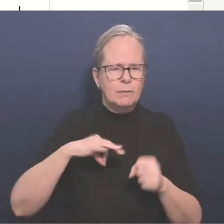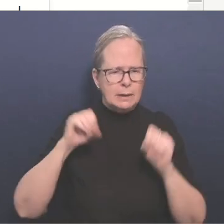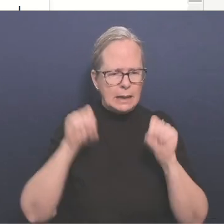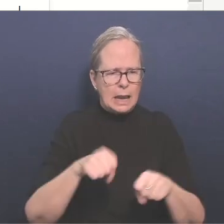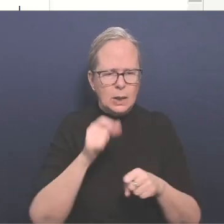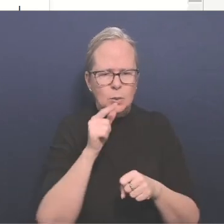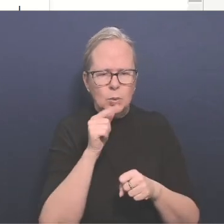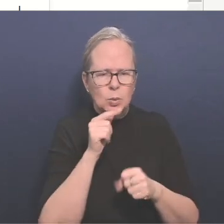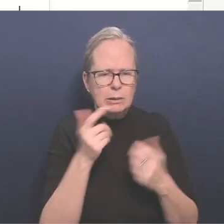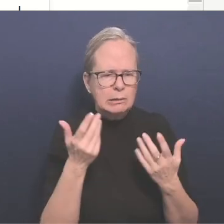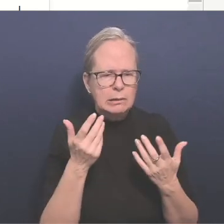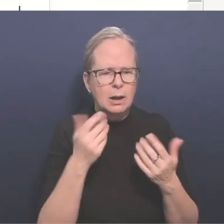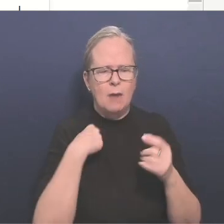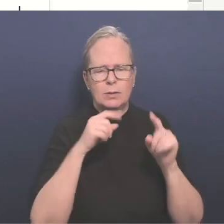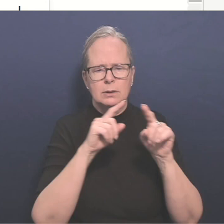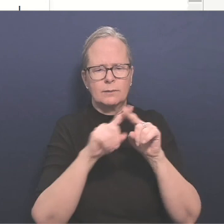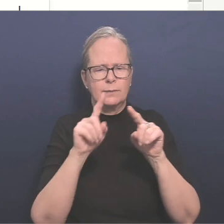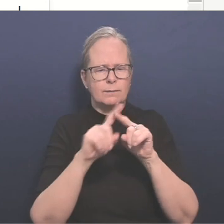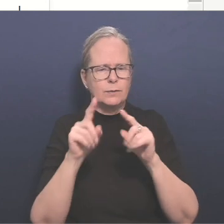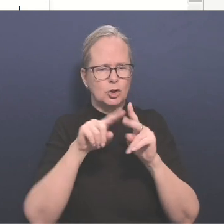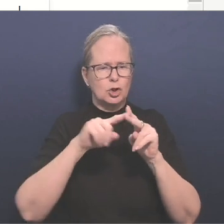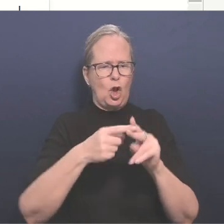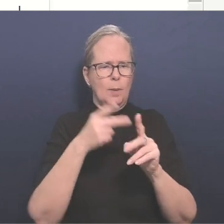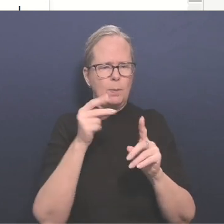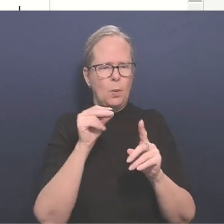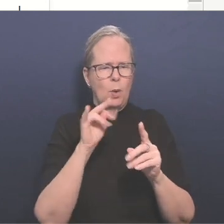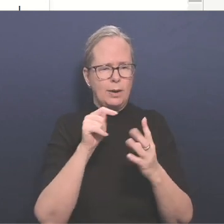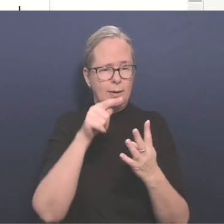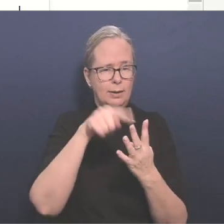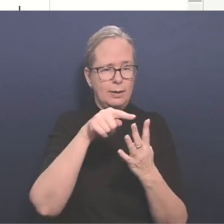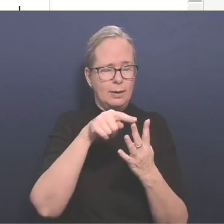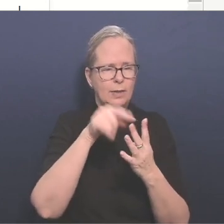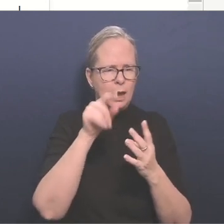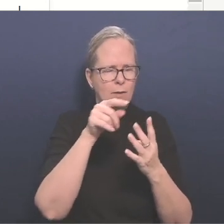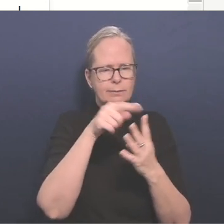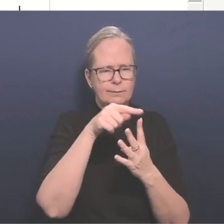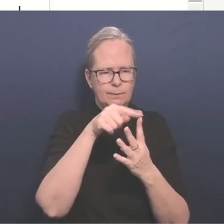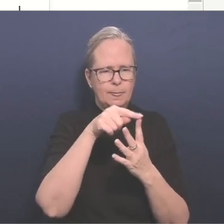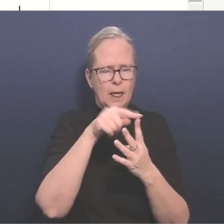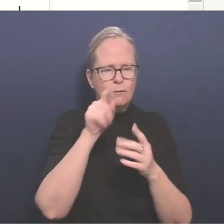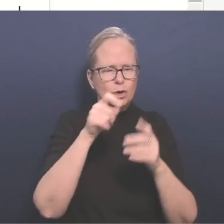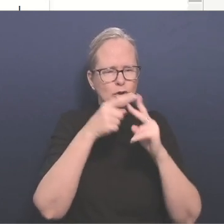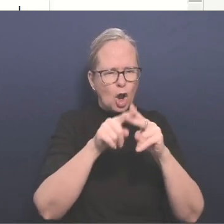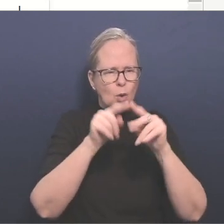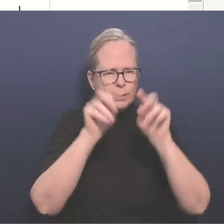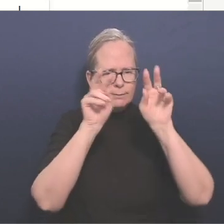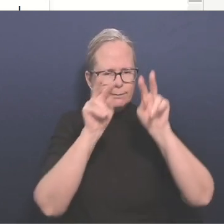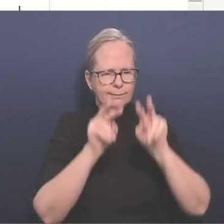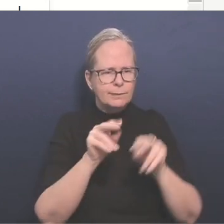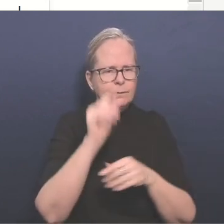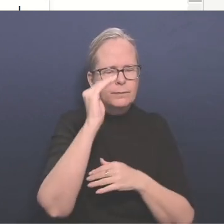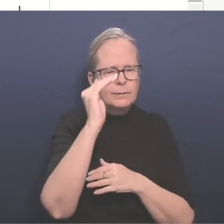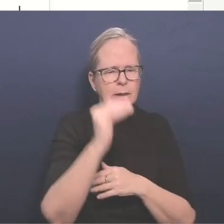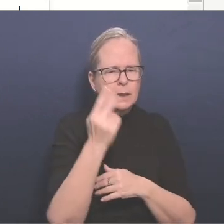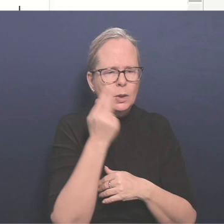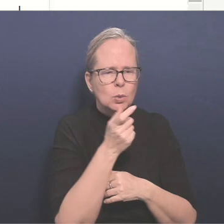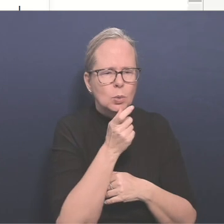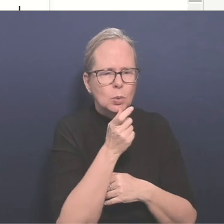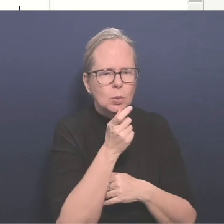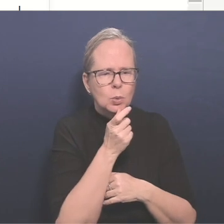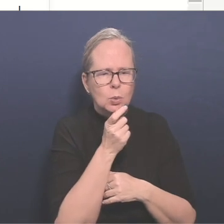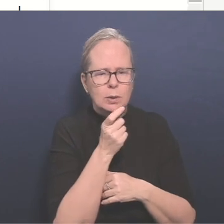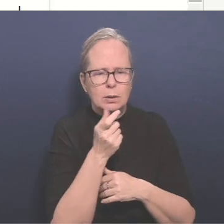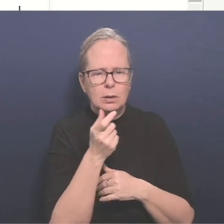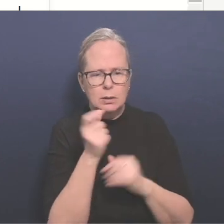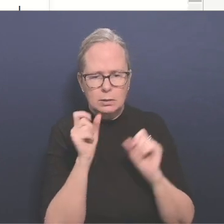out of 10 people file taxes. But however, that's one person who hasn't filed tax. It's now, it's in the statistics